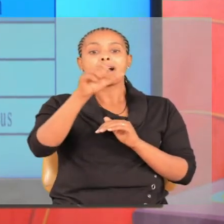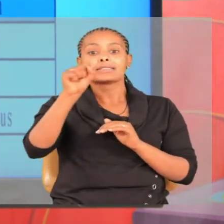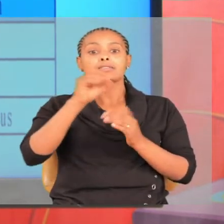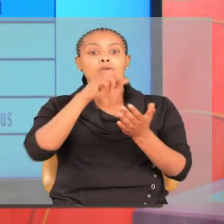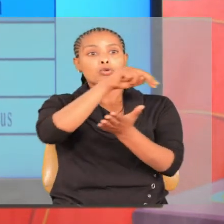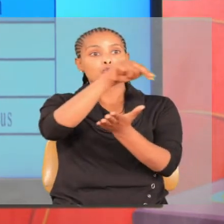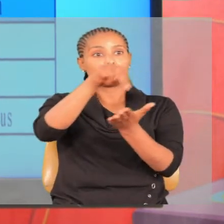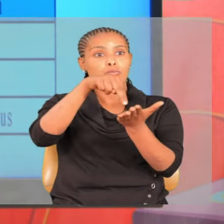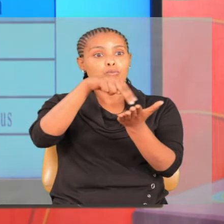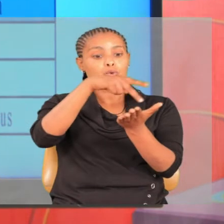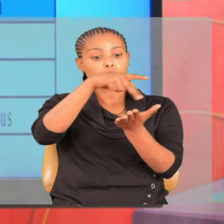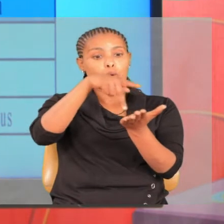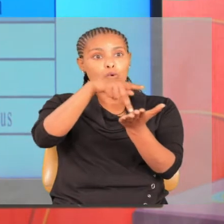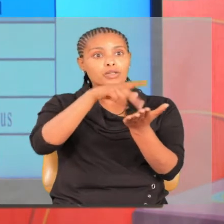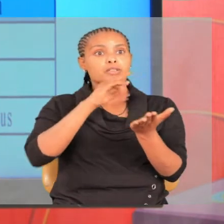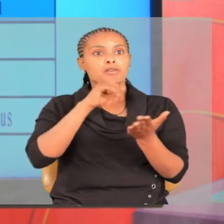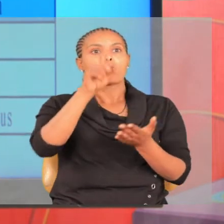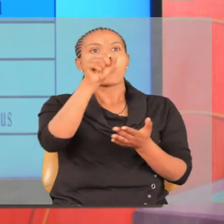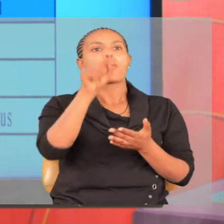proton is